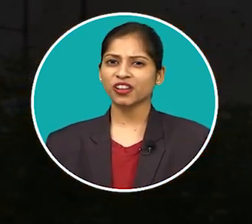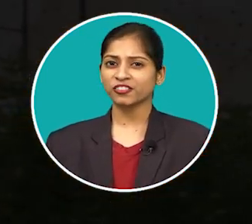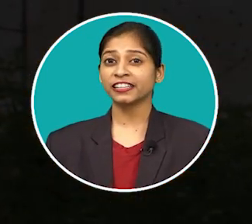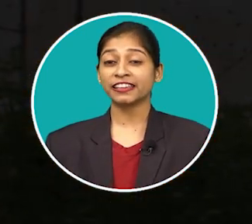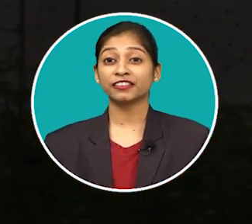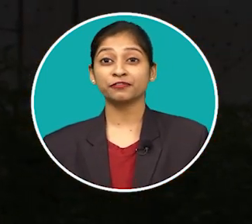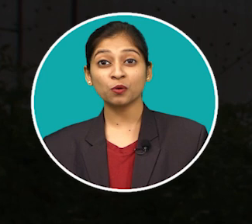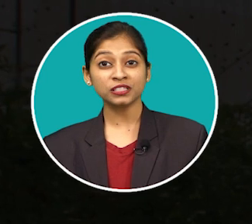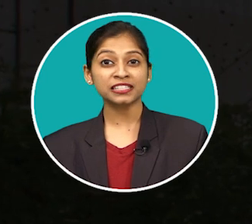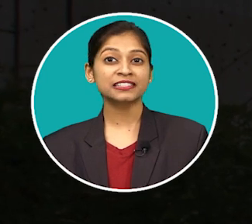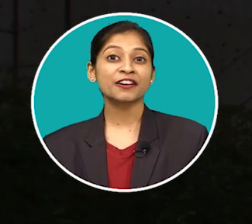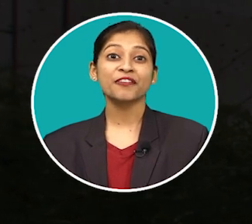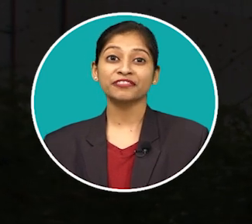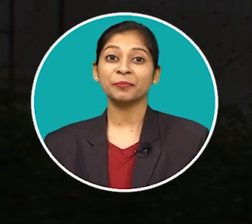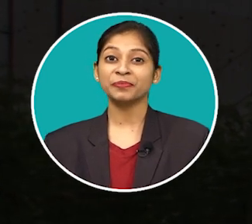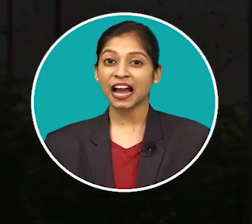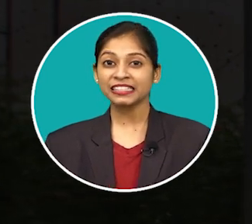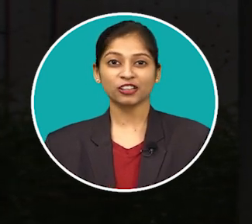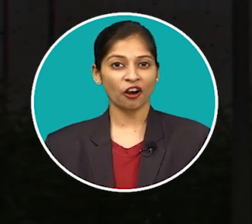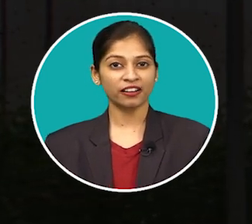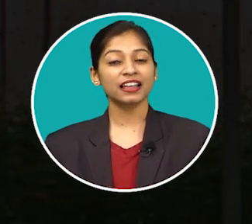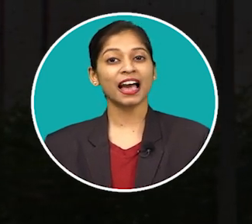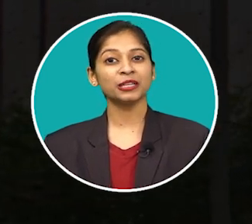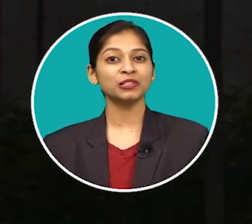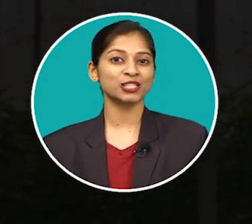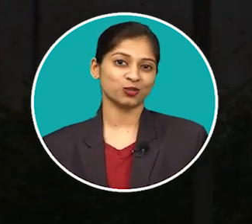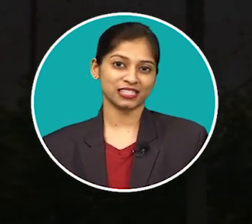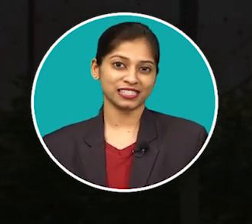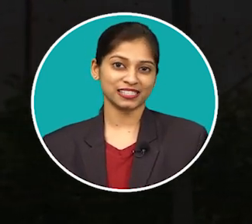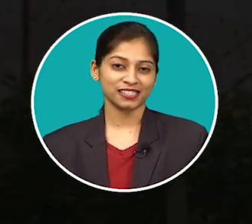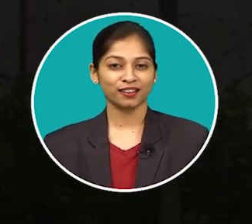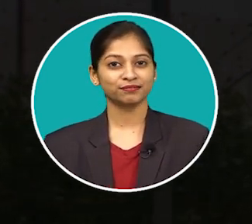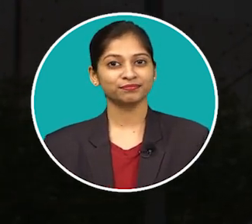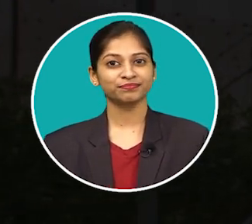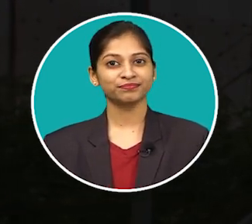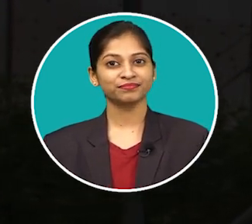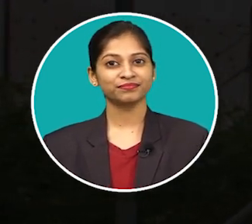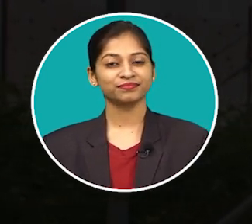We generally take the foods from plant or animal sources.